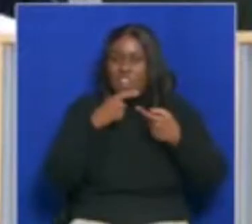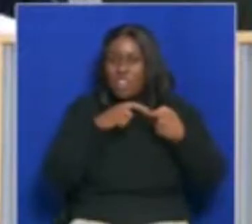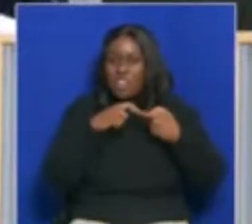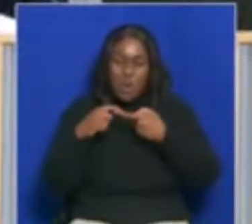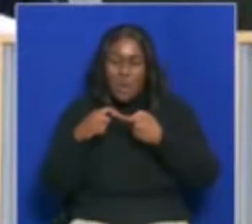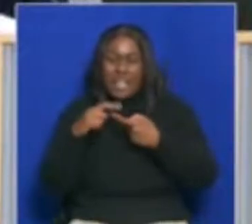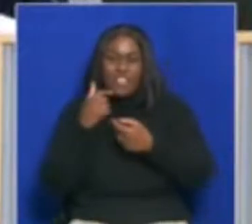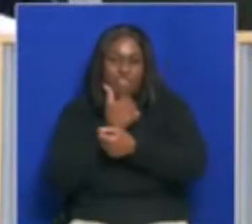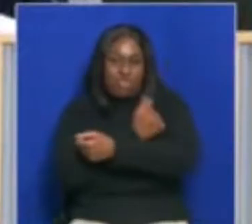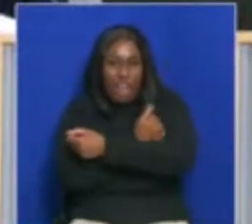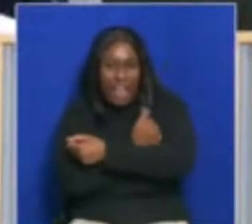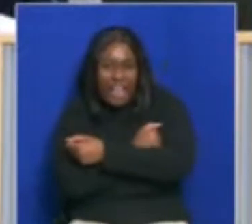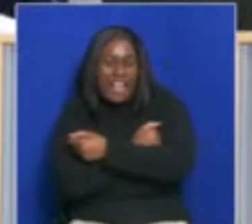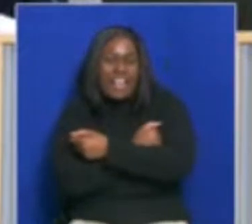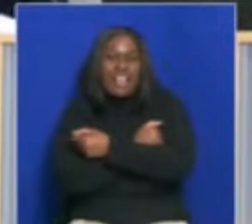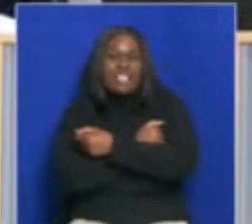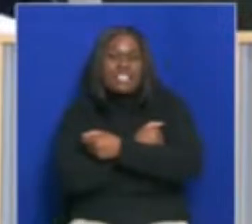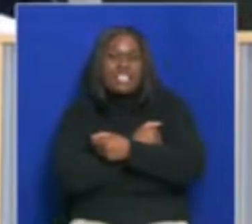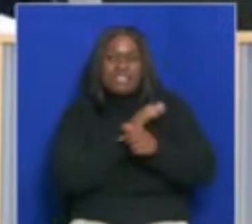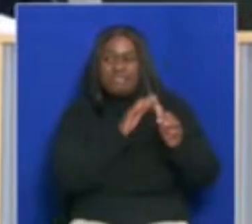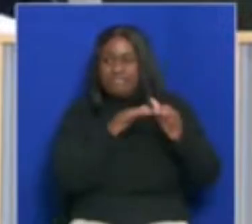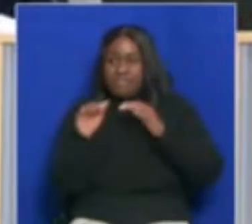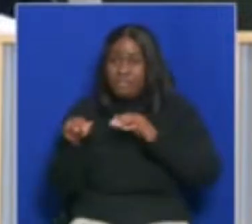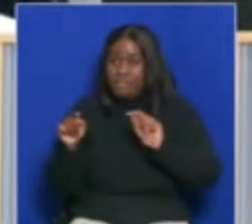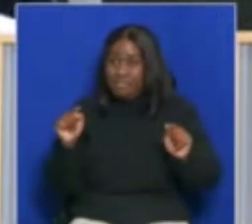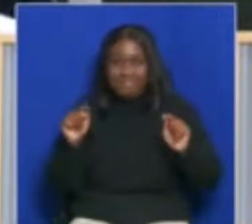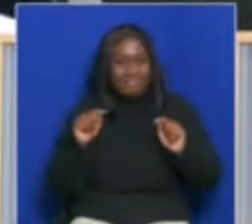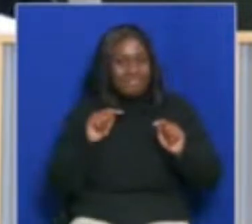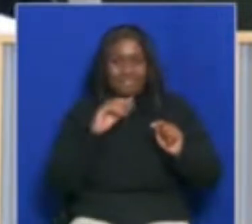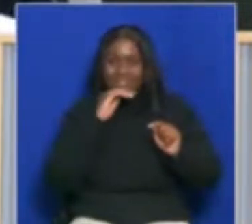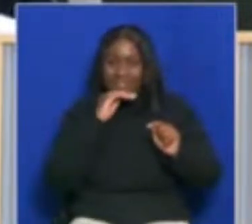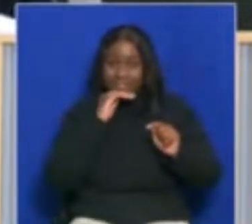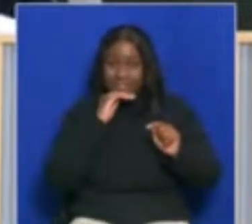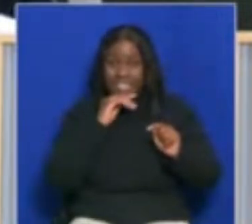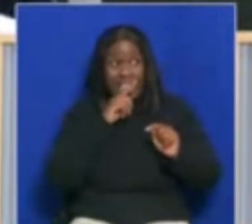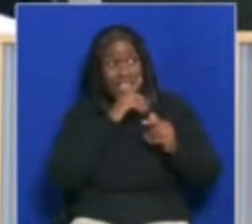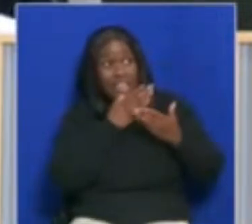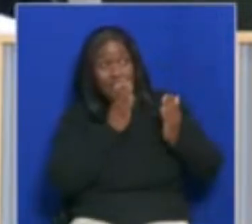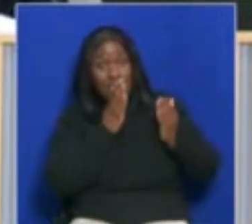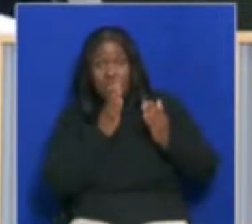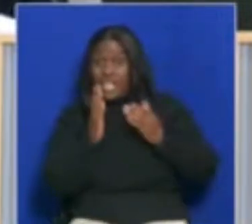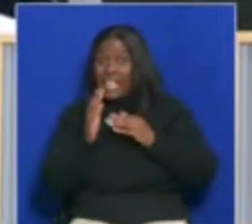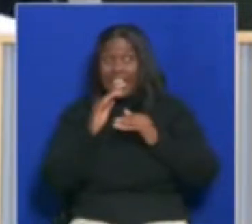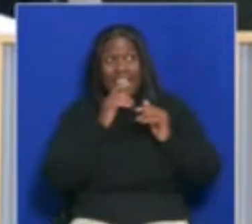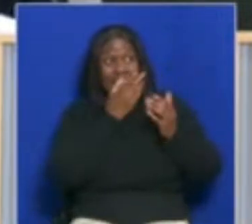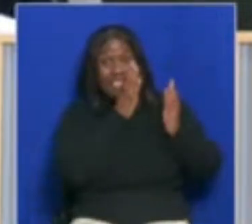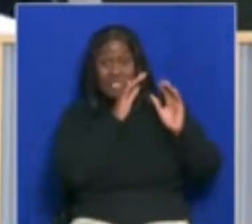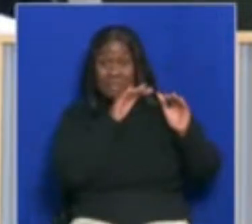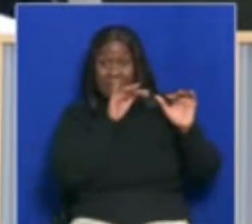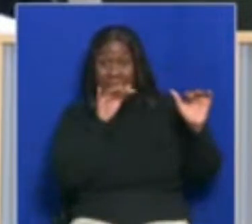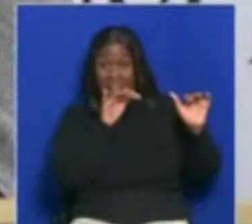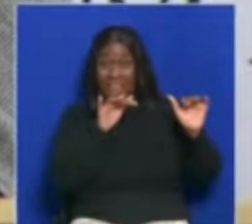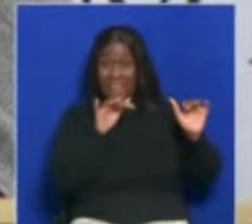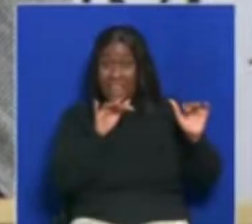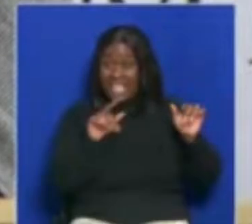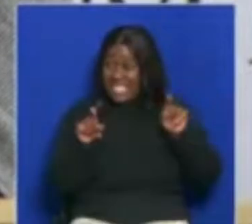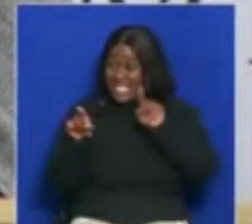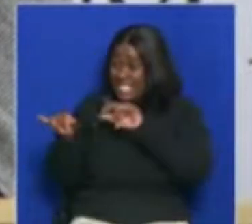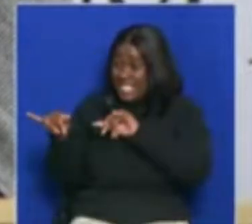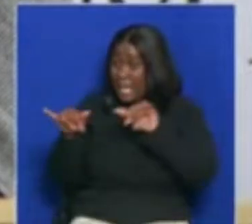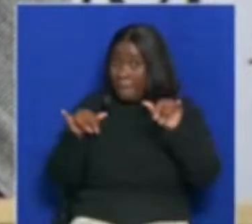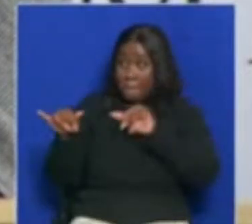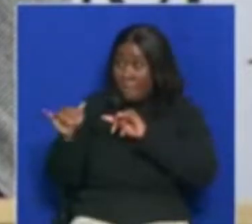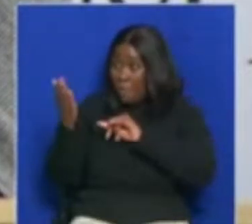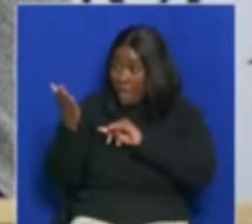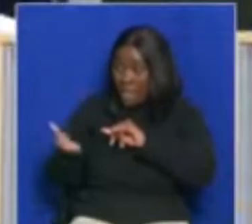gangs, and so on, so you're not talking about people who are like you. Do you see what I mean? I agree, Commissioner. So you